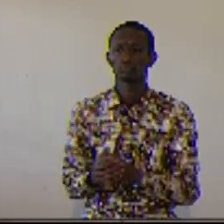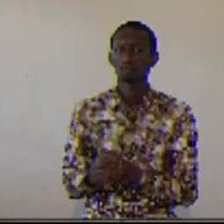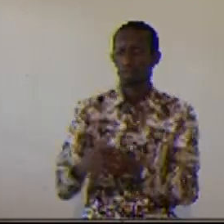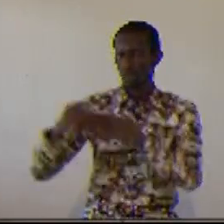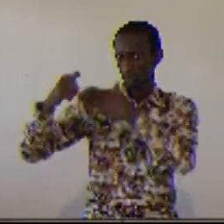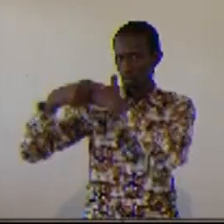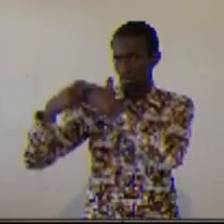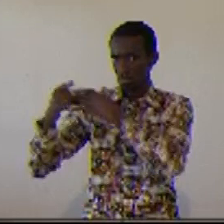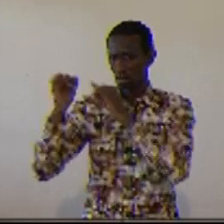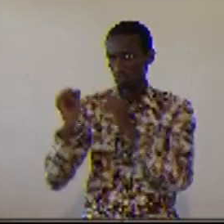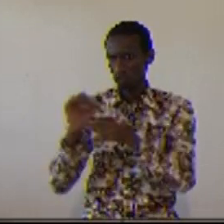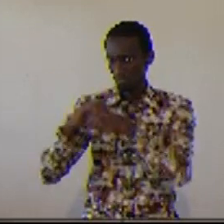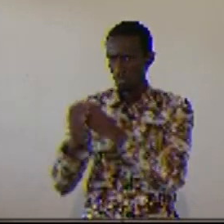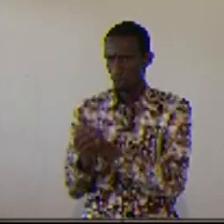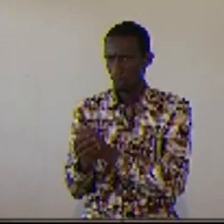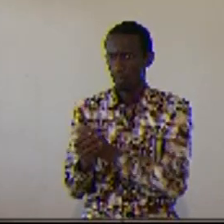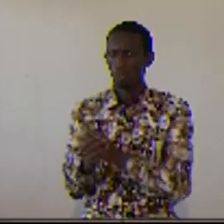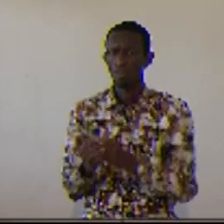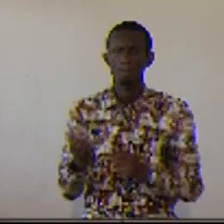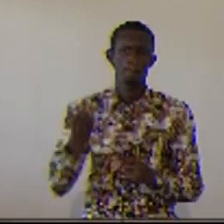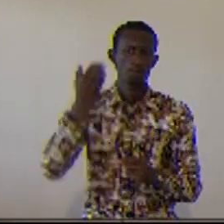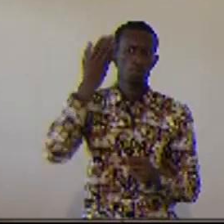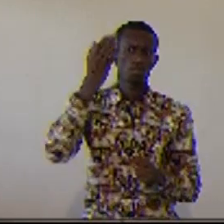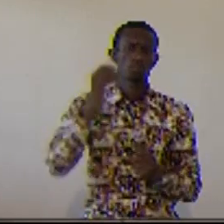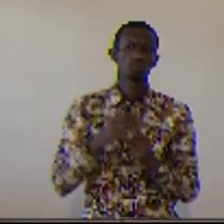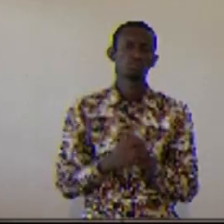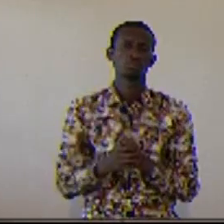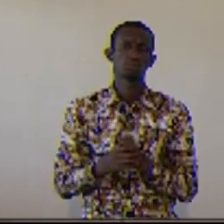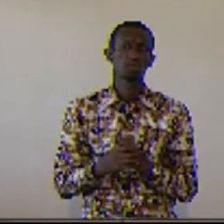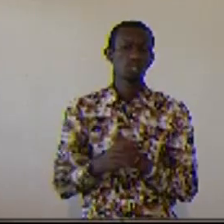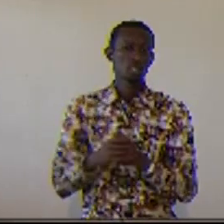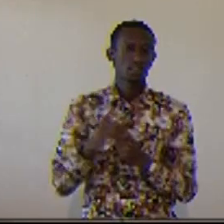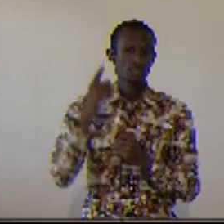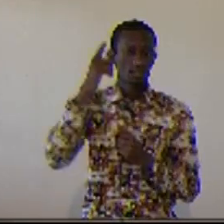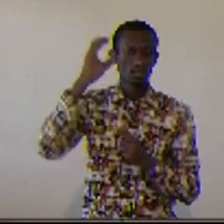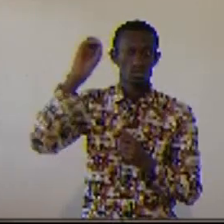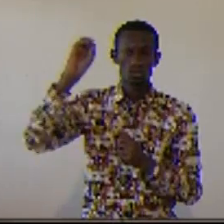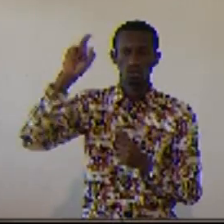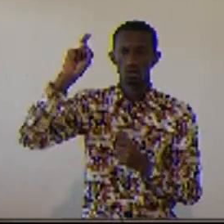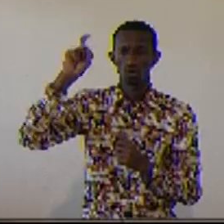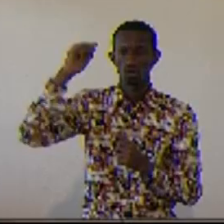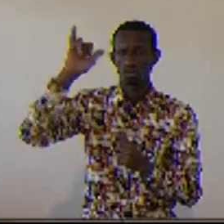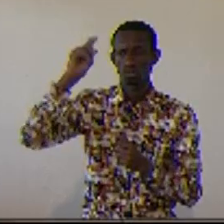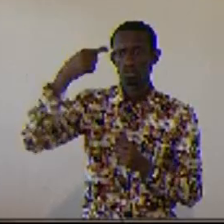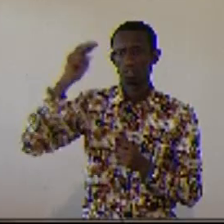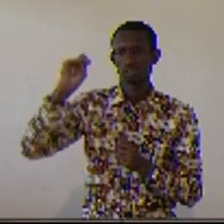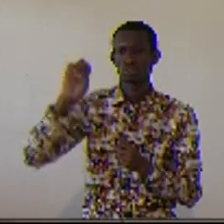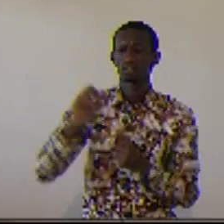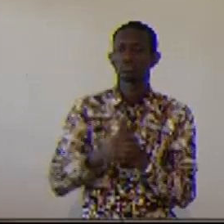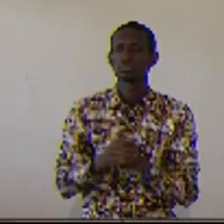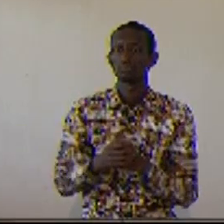on this oxygen, and we have said this oxygen has got, it has got the